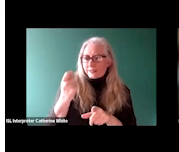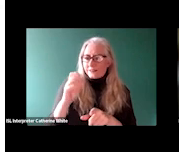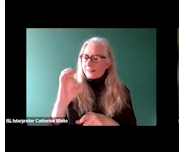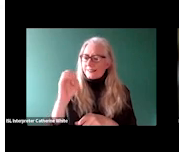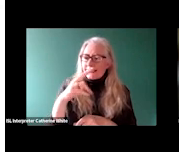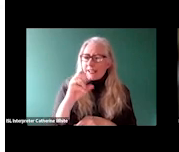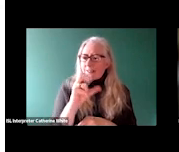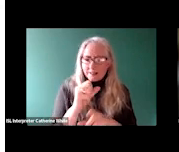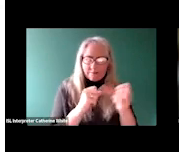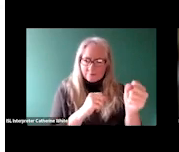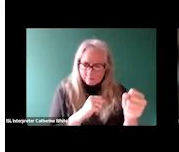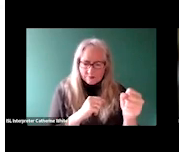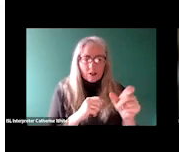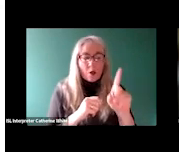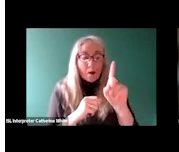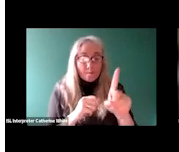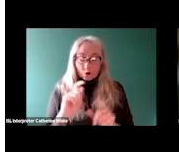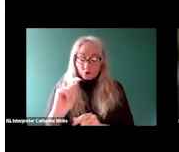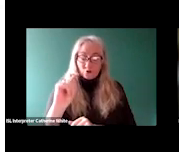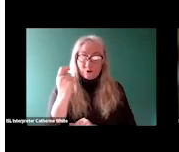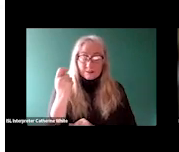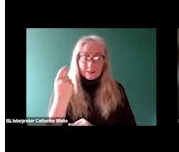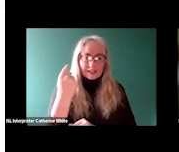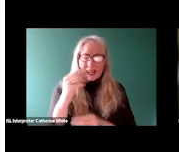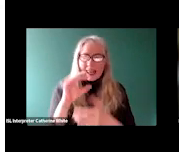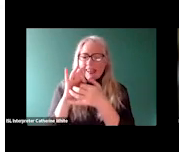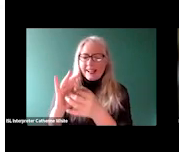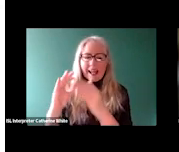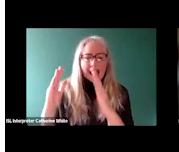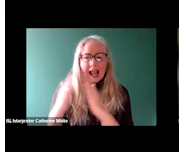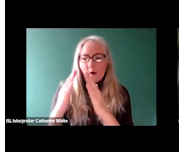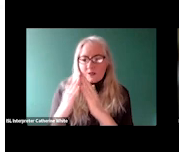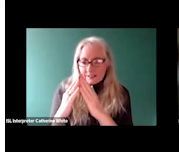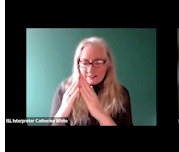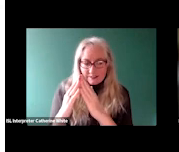So I suppose a critical statistic in relation to housing from that census was that